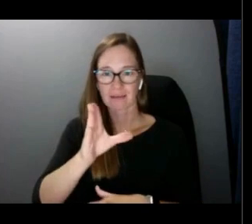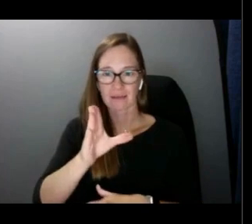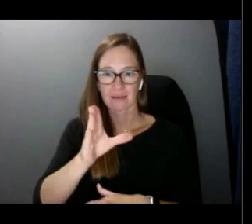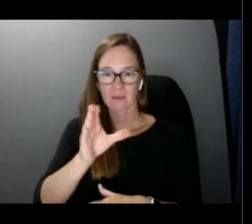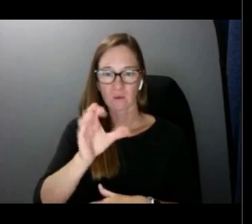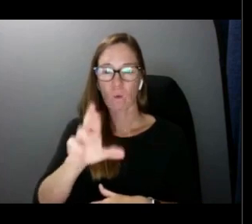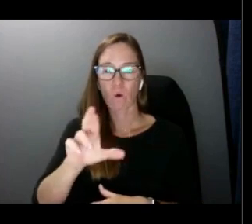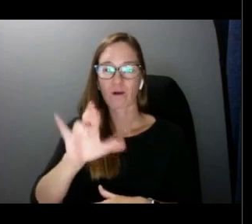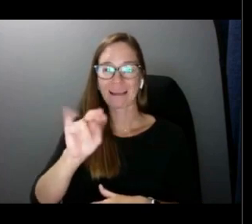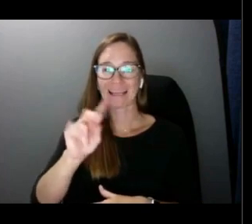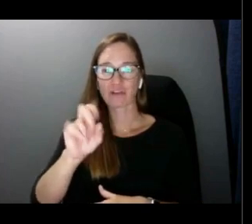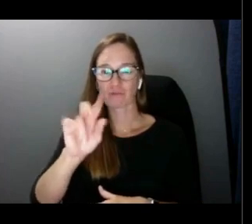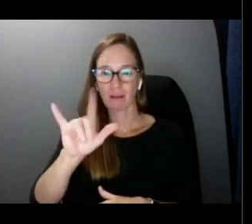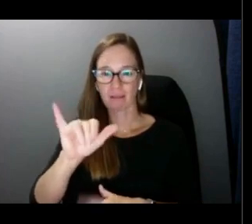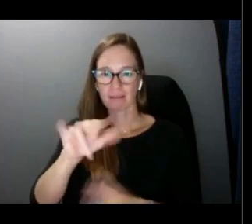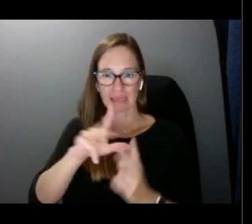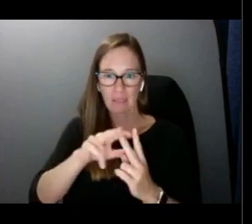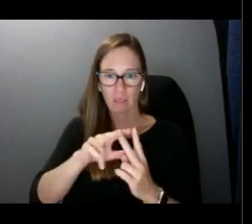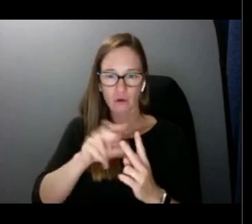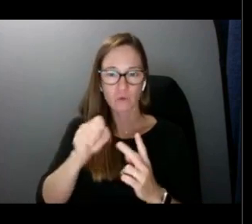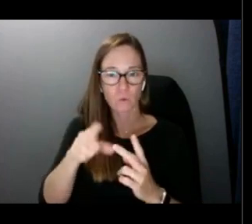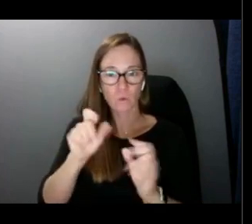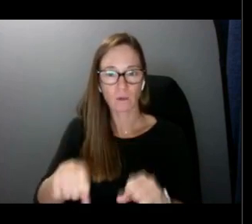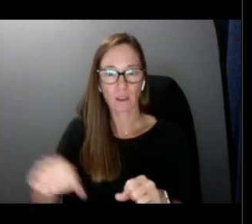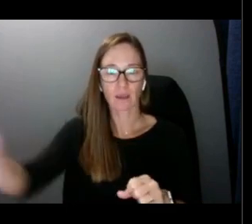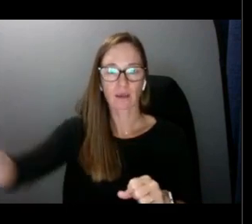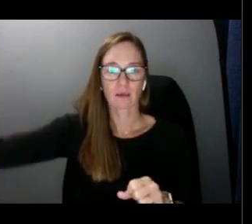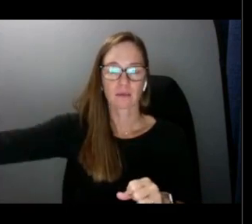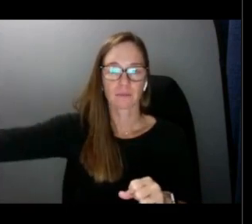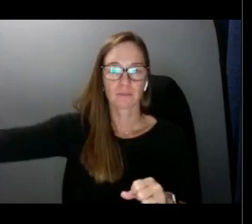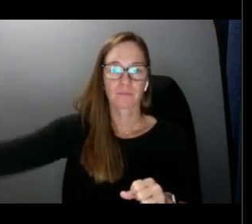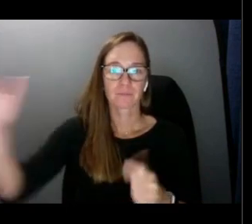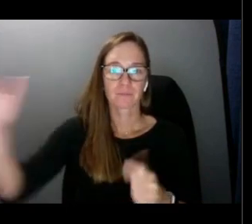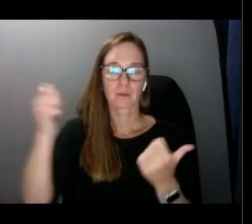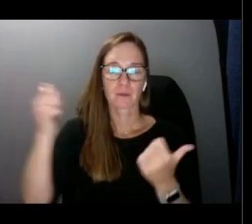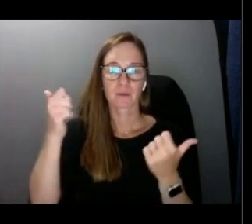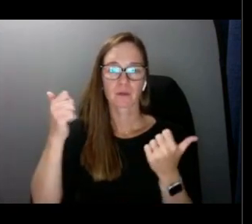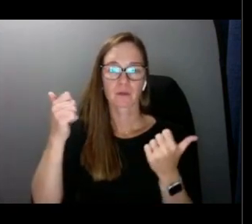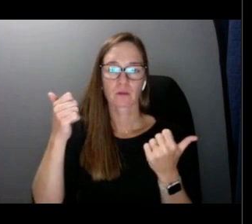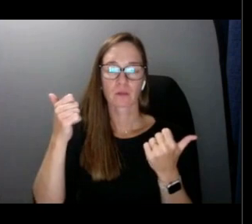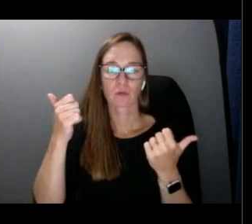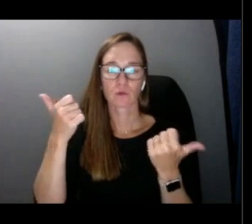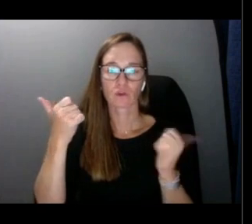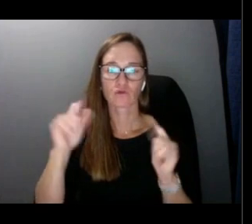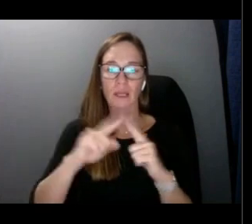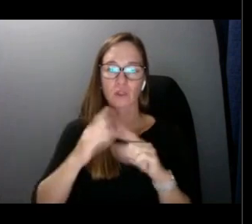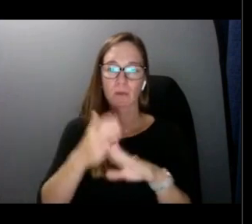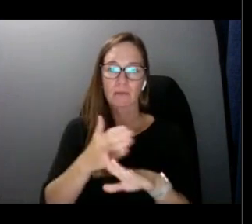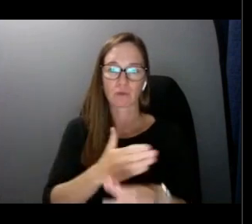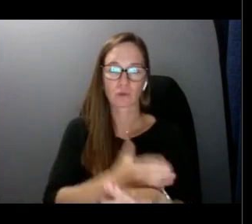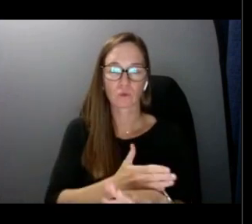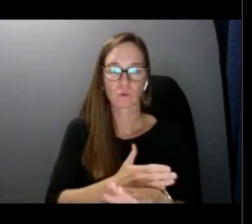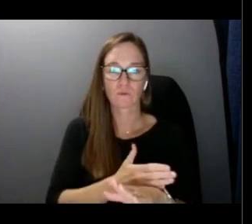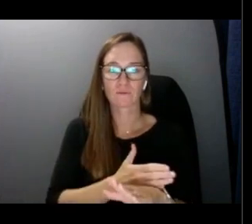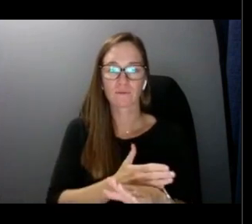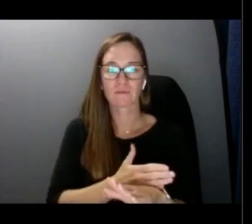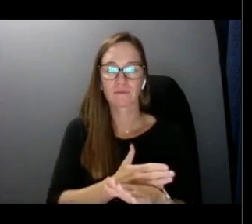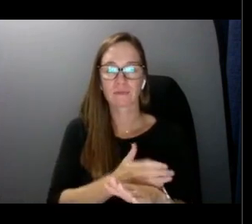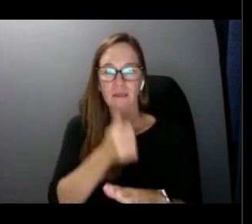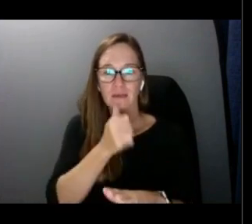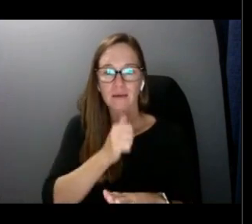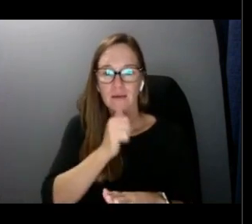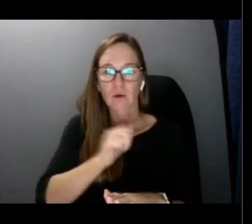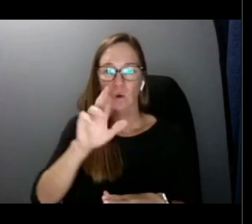indirectly. And so you can take steps to improve the